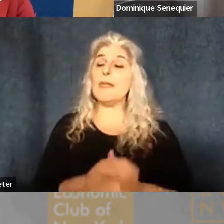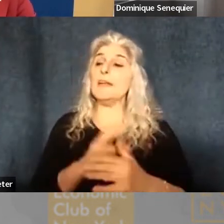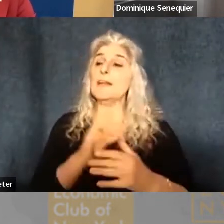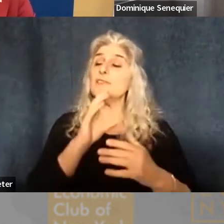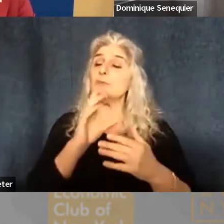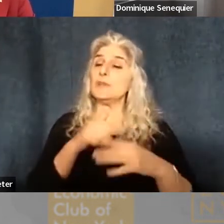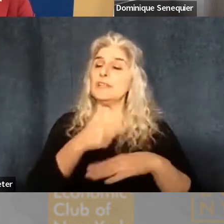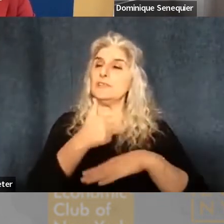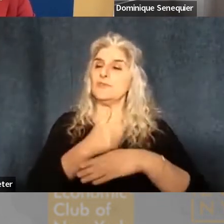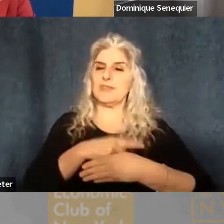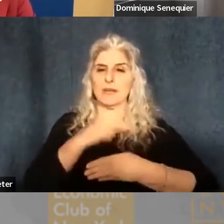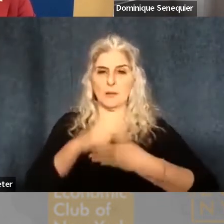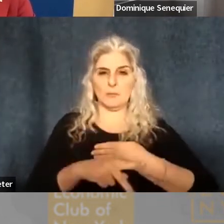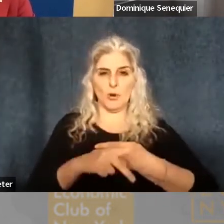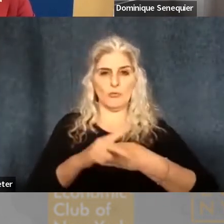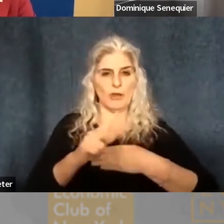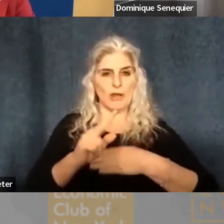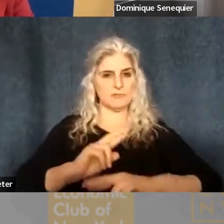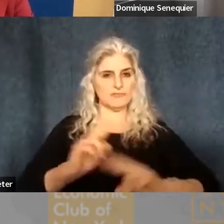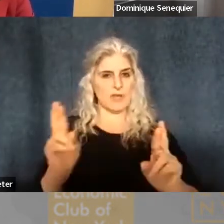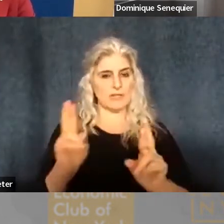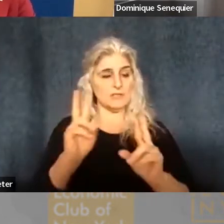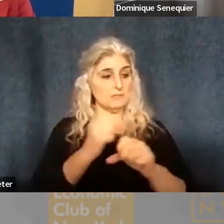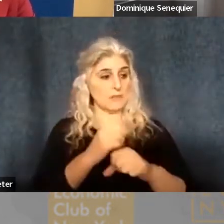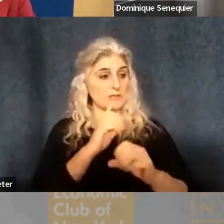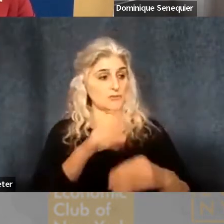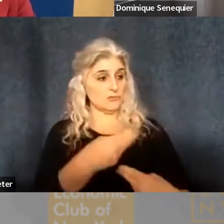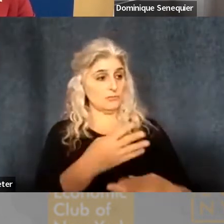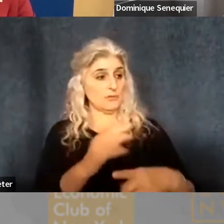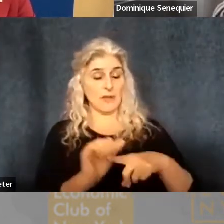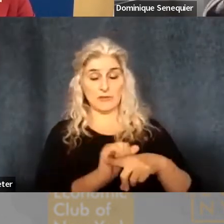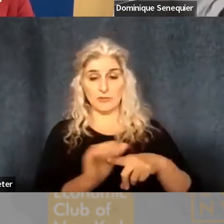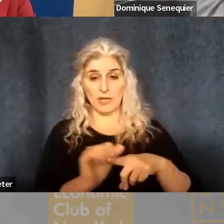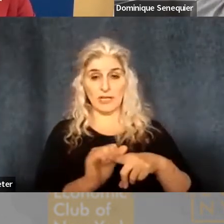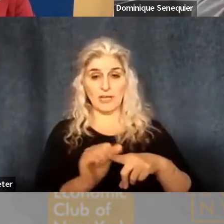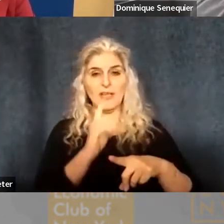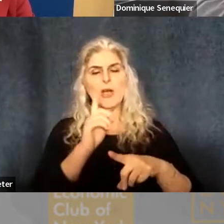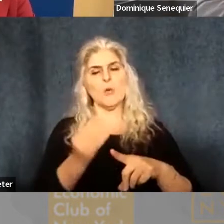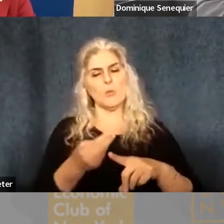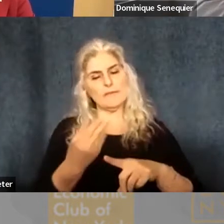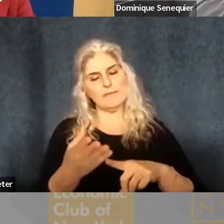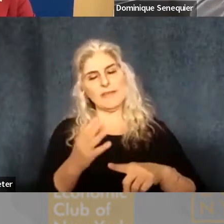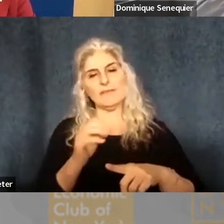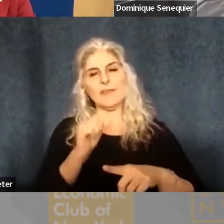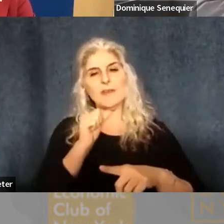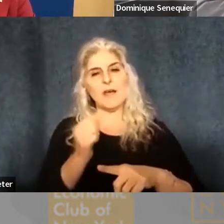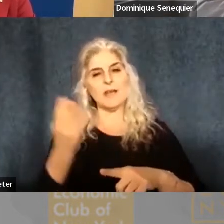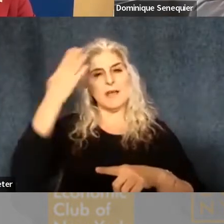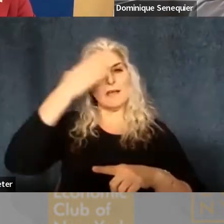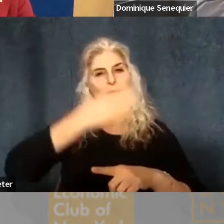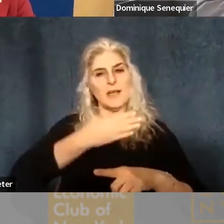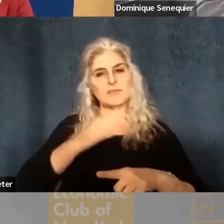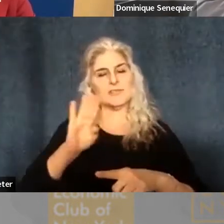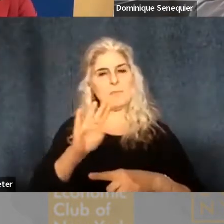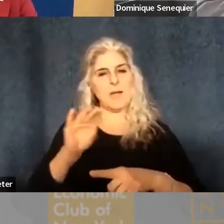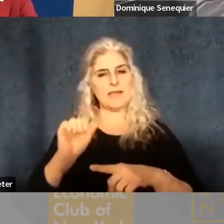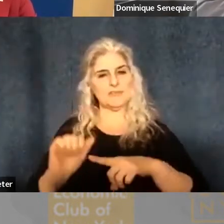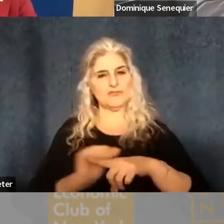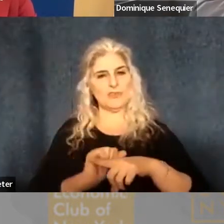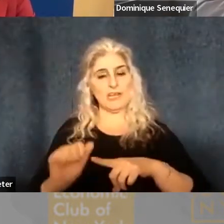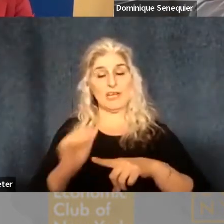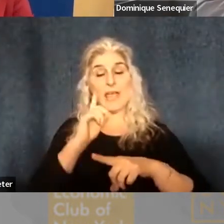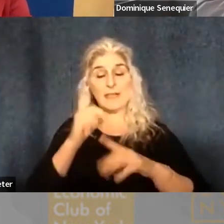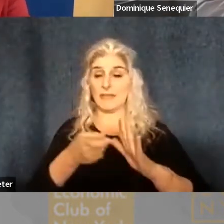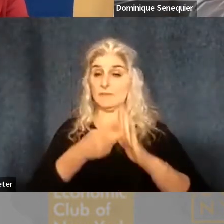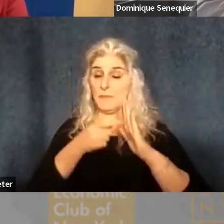place to make sure that people are trained. We've launched unconscious bias training. We've mandated it across the organization, both